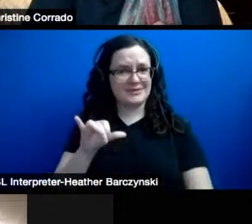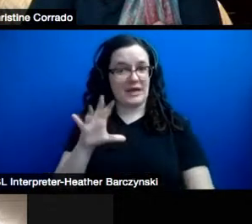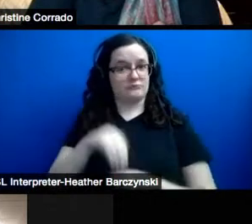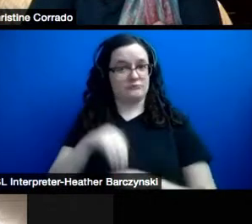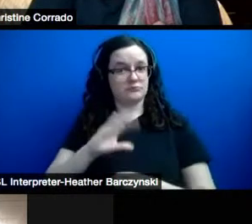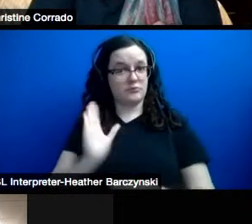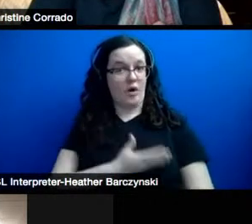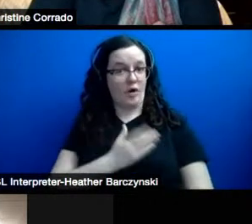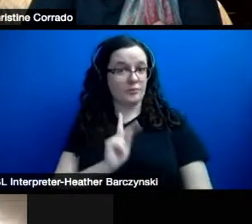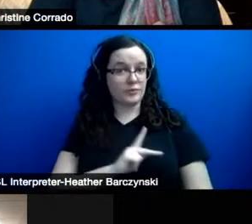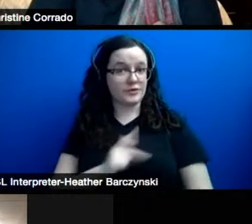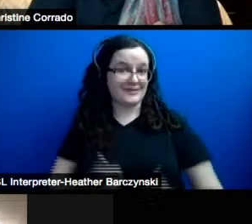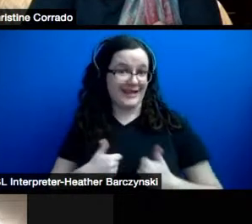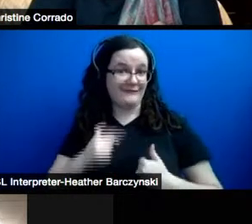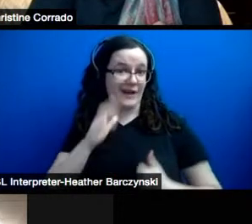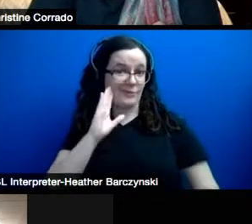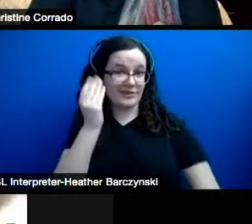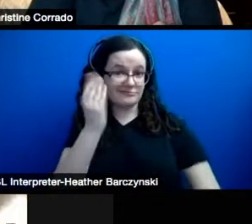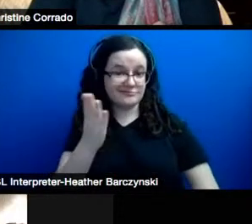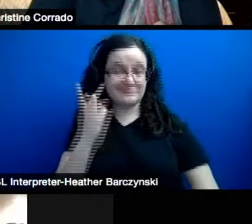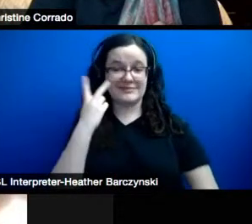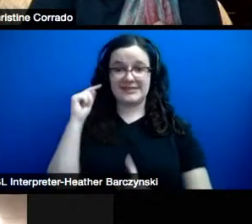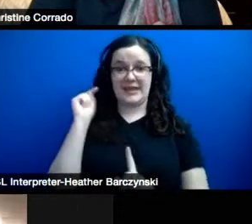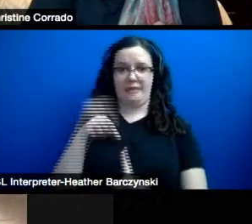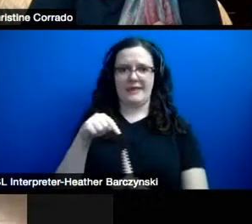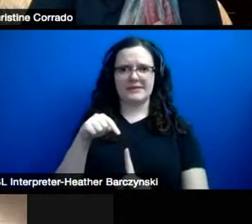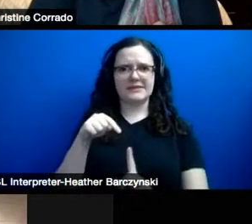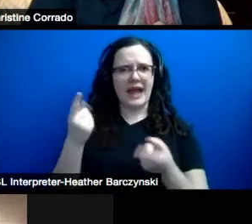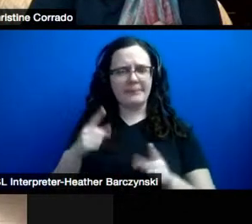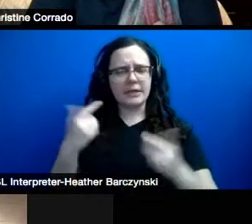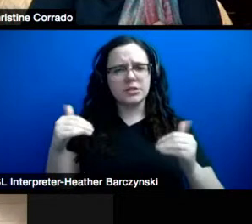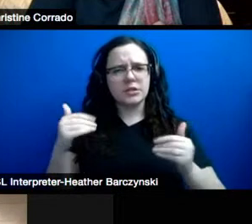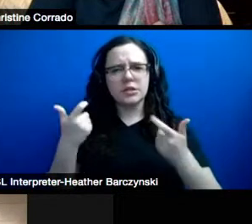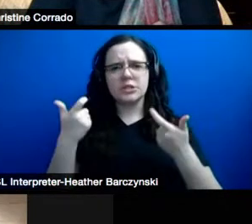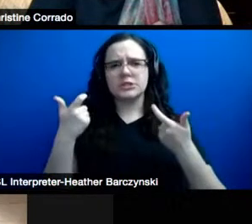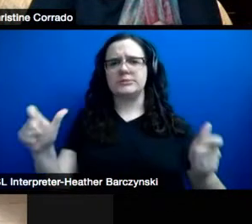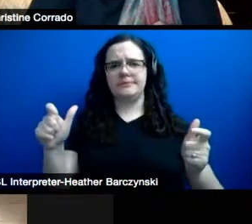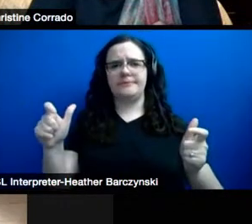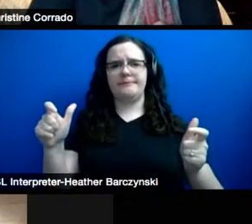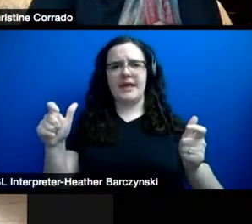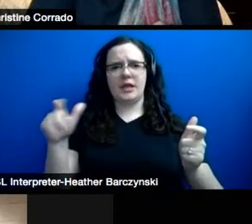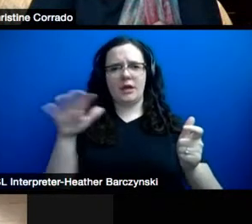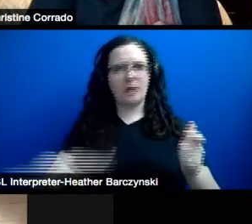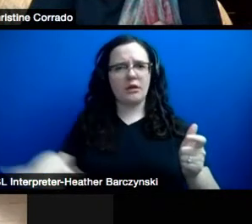will say, to see this on a mass scale in our own town.